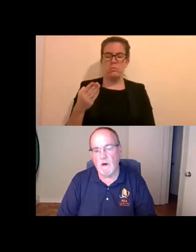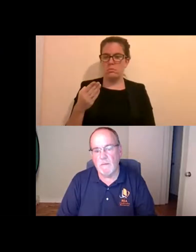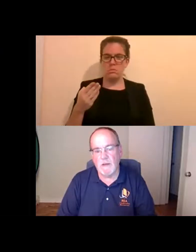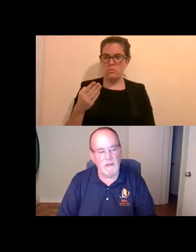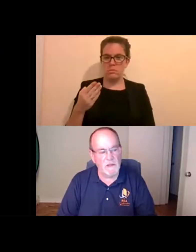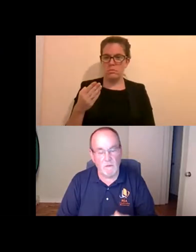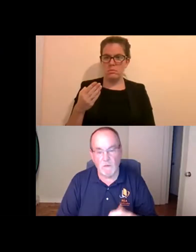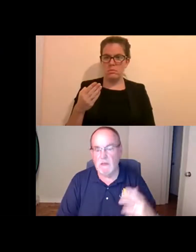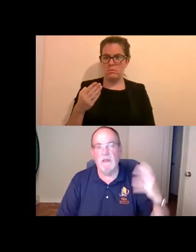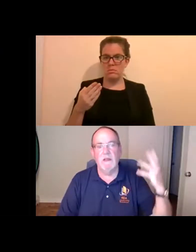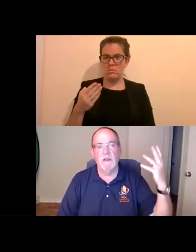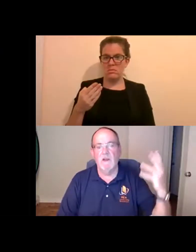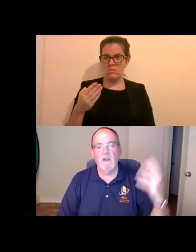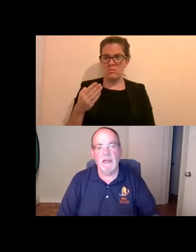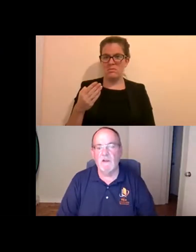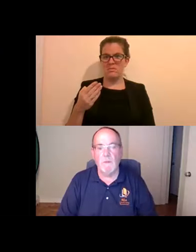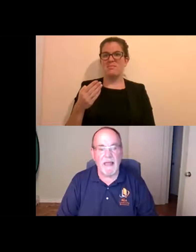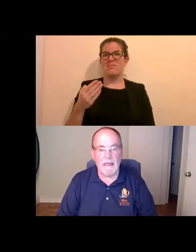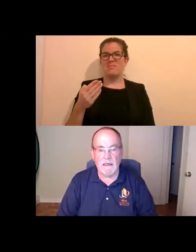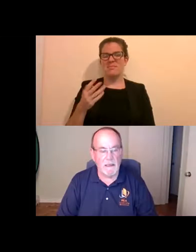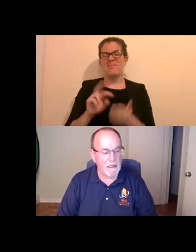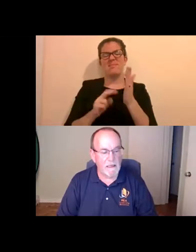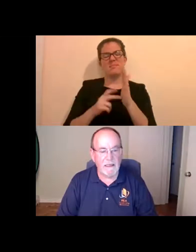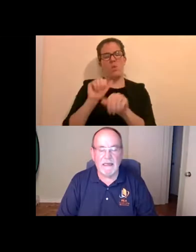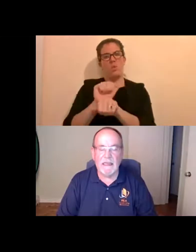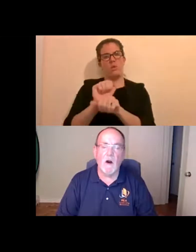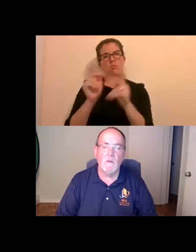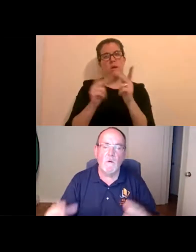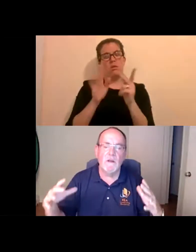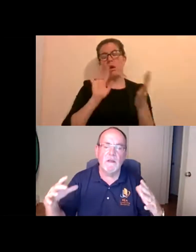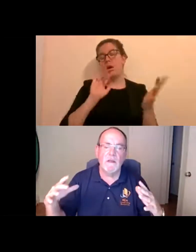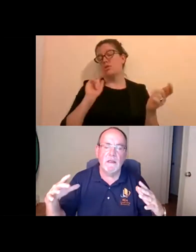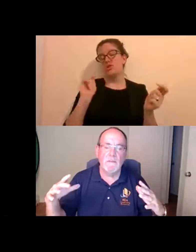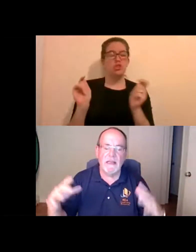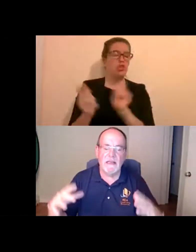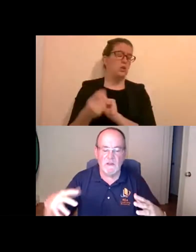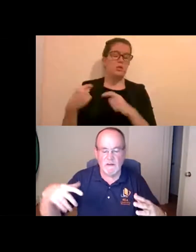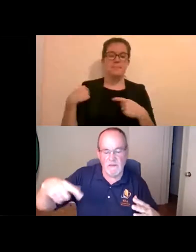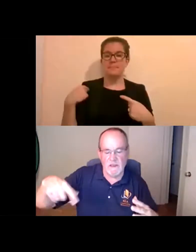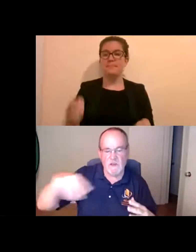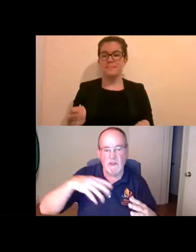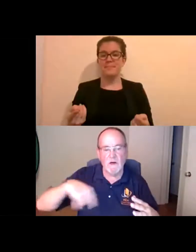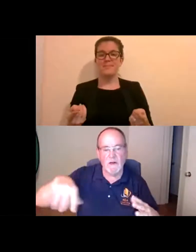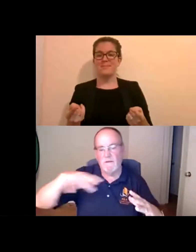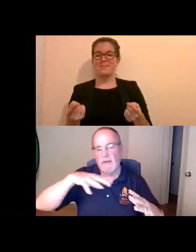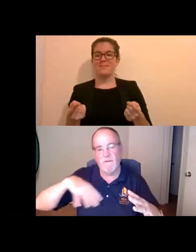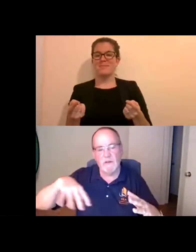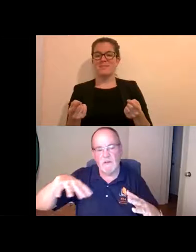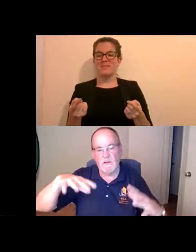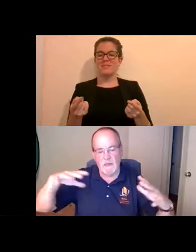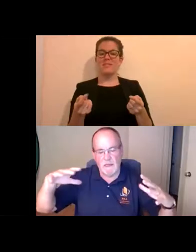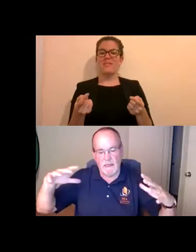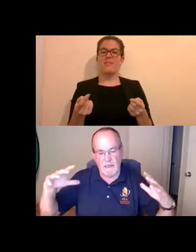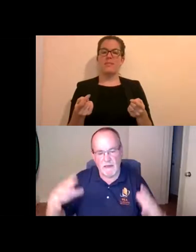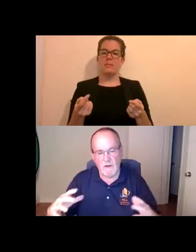the workplace has really changed dramatically. And again, weren't the places of the center of